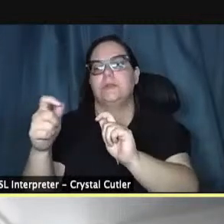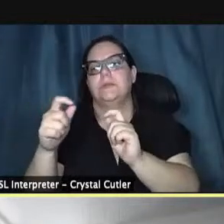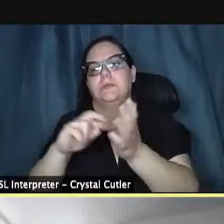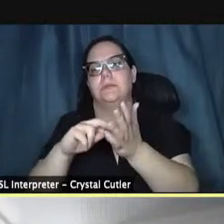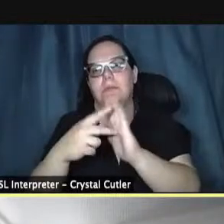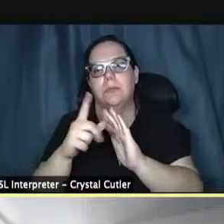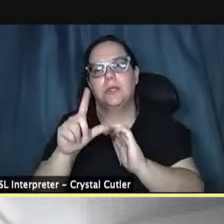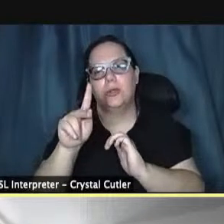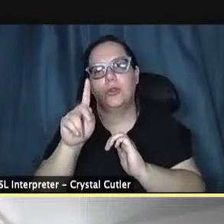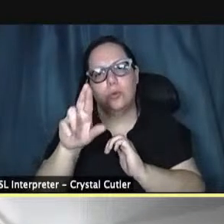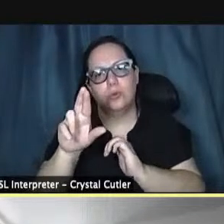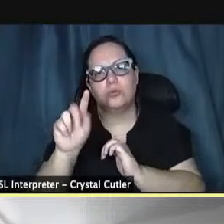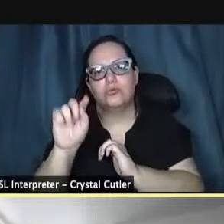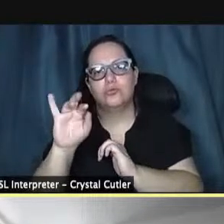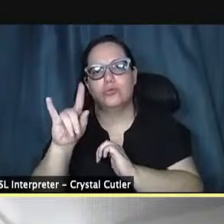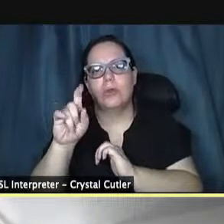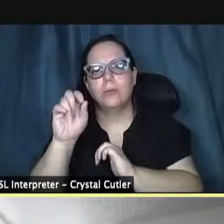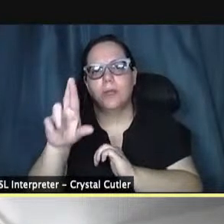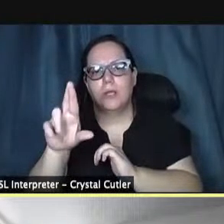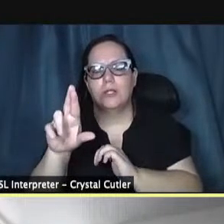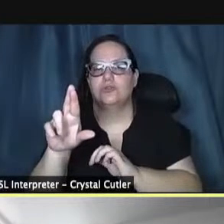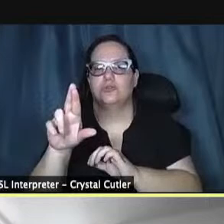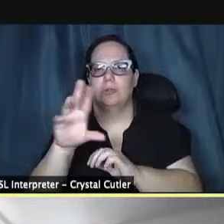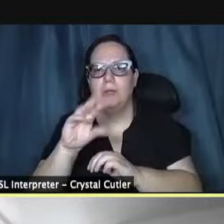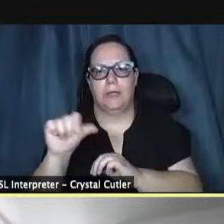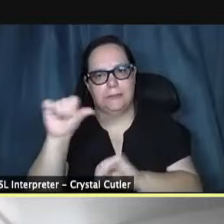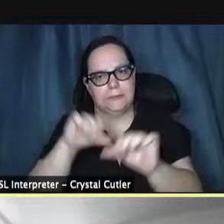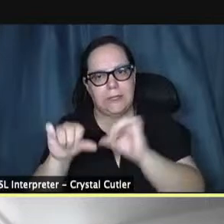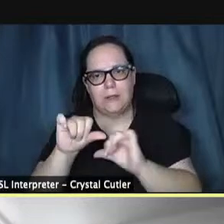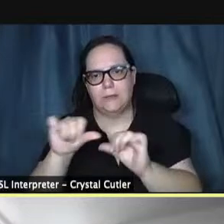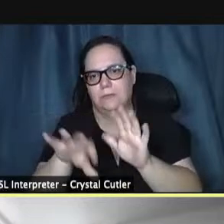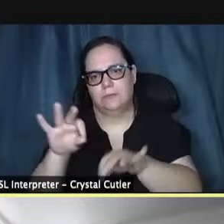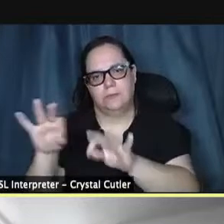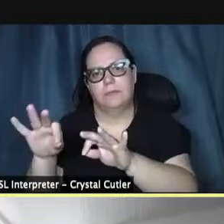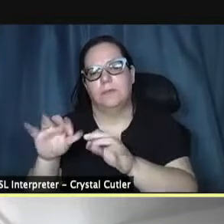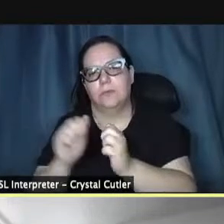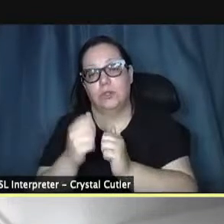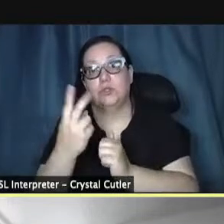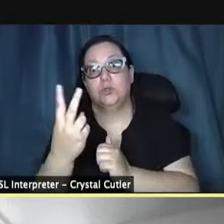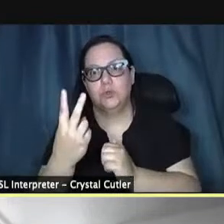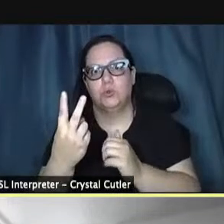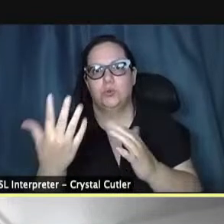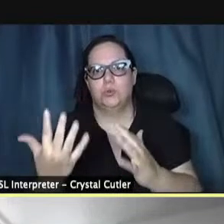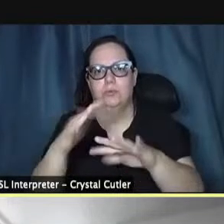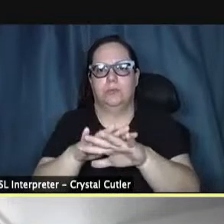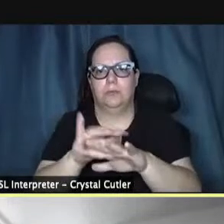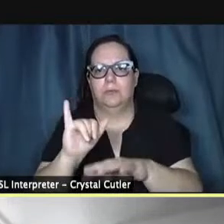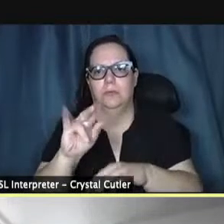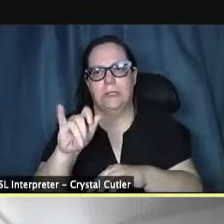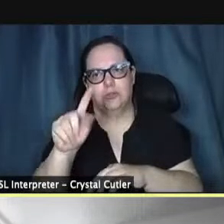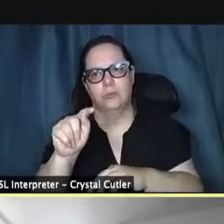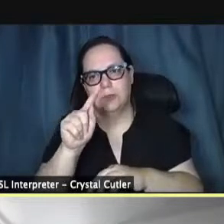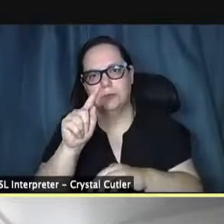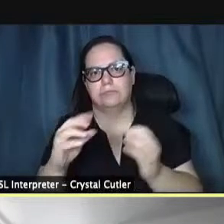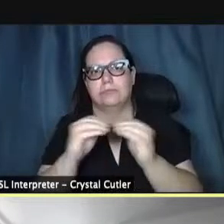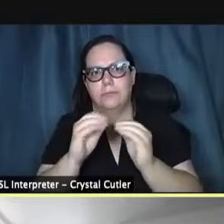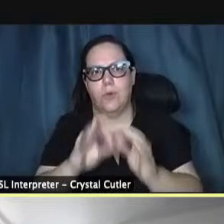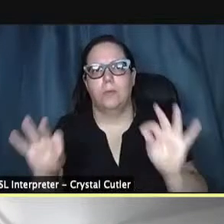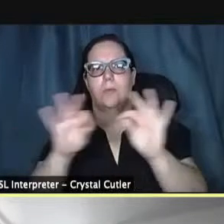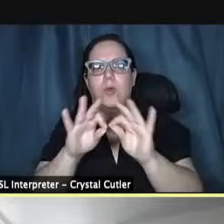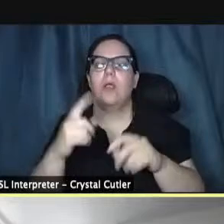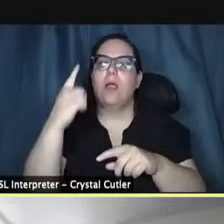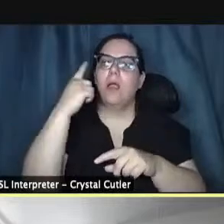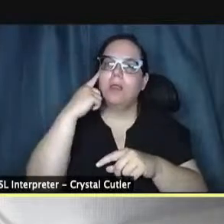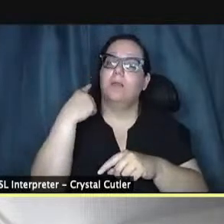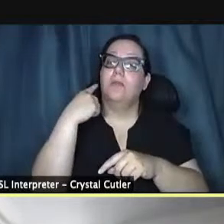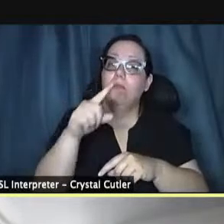temperature data with its 2 instruments all the more important. I think for the plans that David Parker and Jim